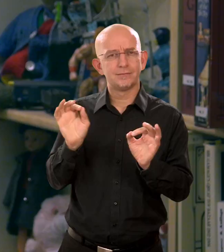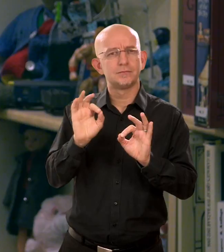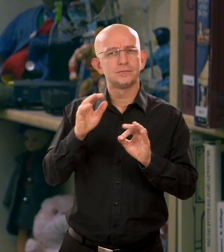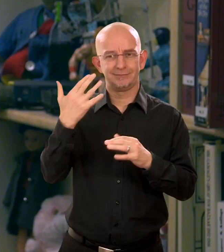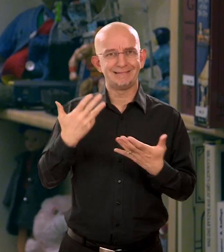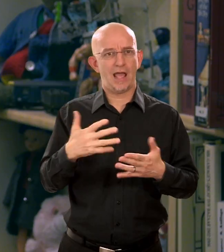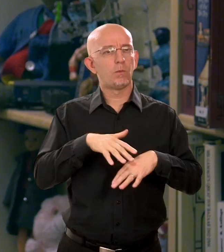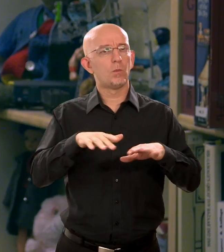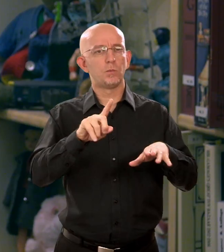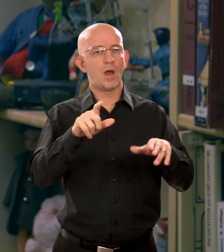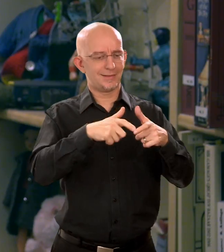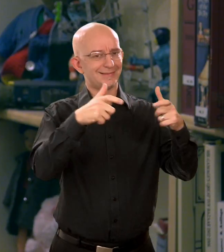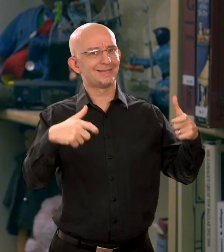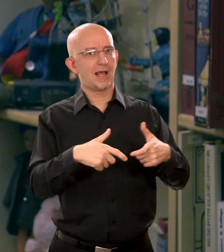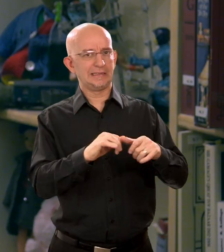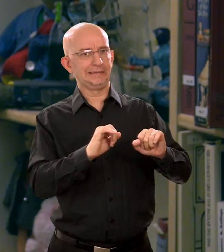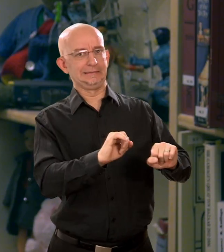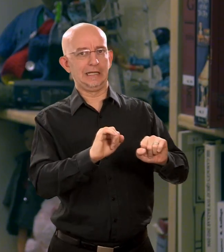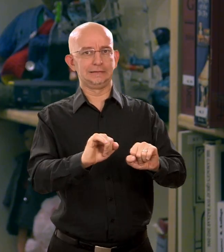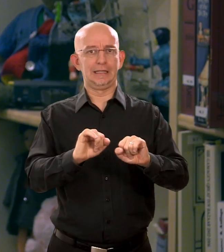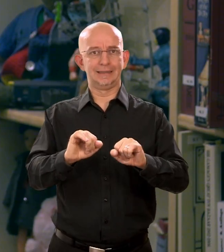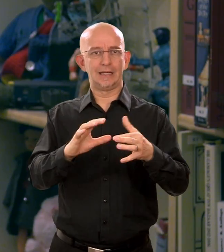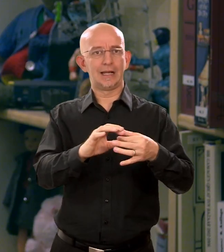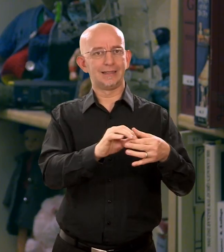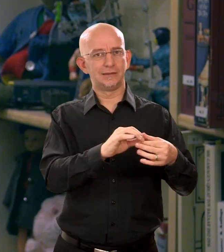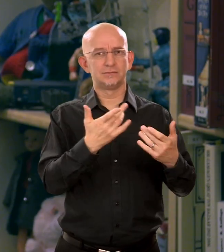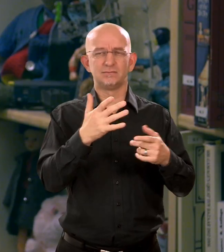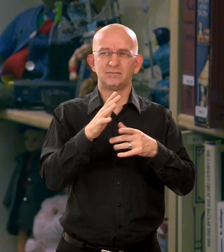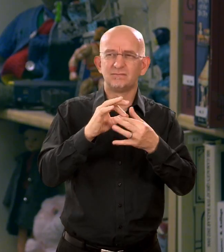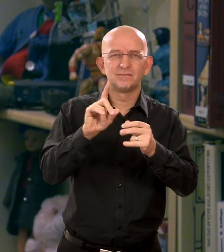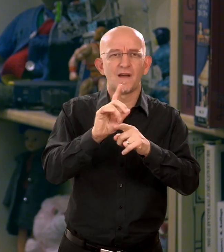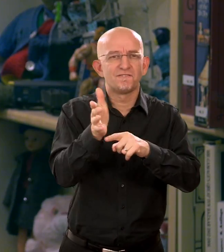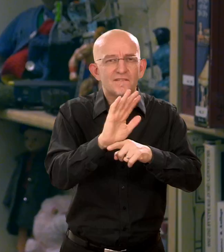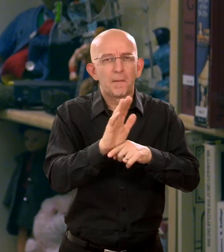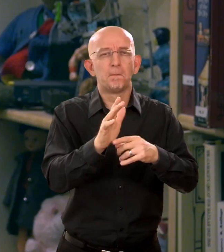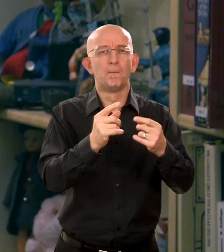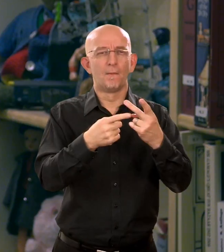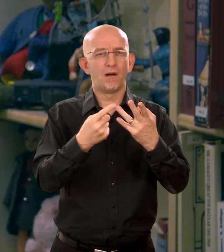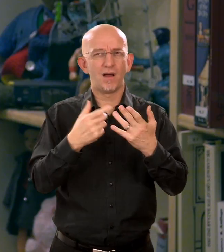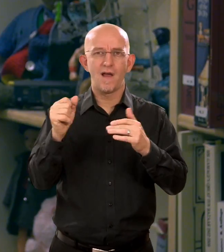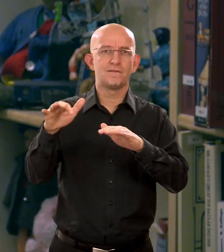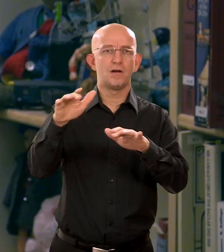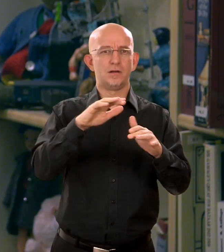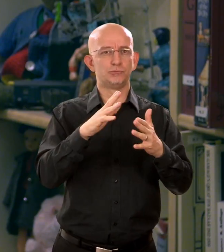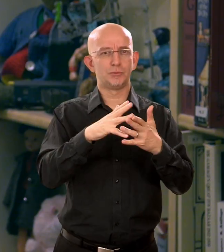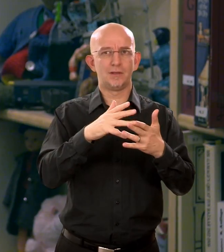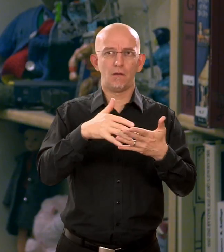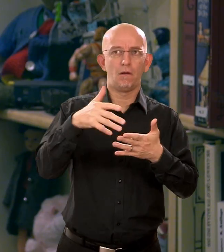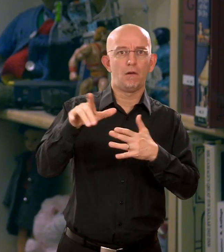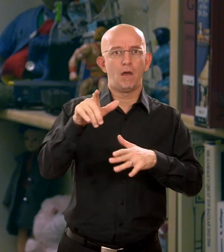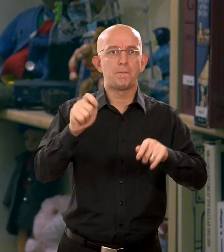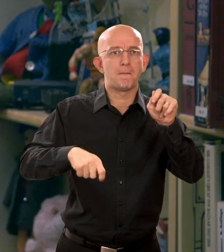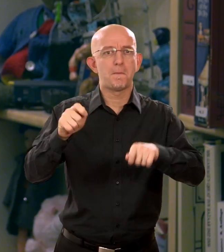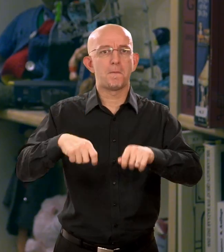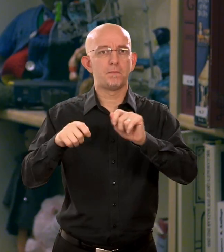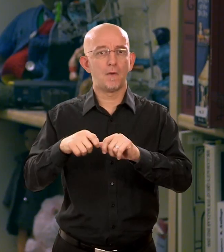were linked to films or other things that were going on. It wasn't heavily marketed, so it was a utility Lego. You